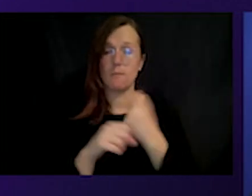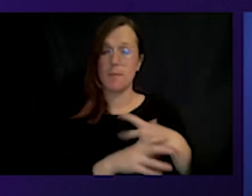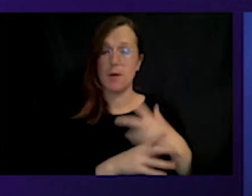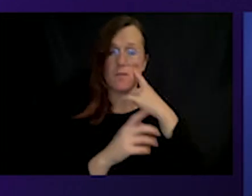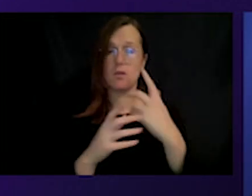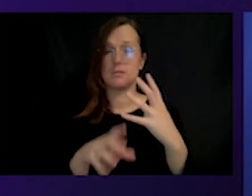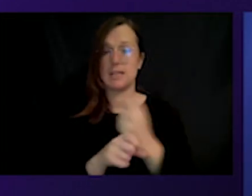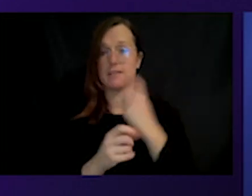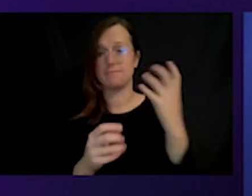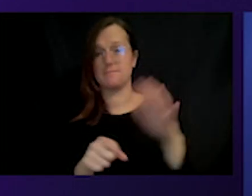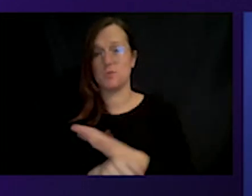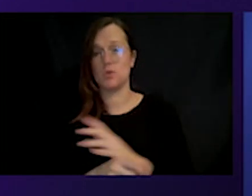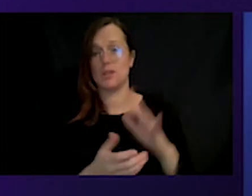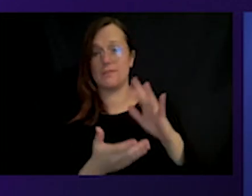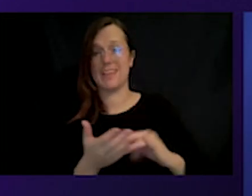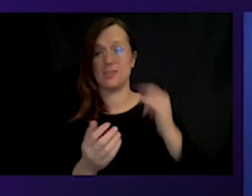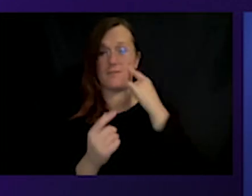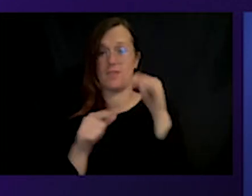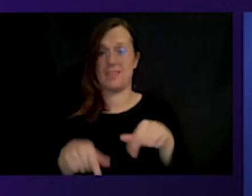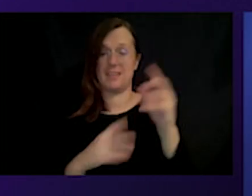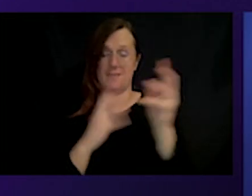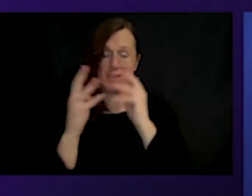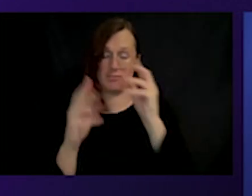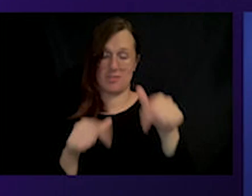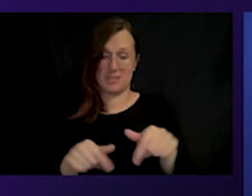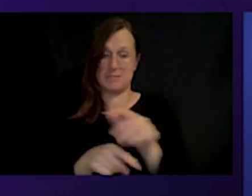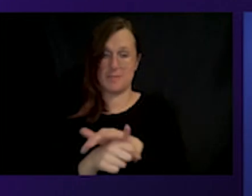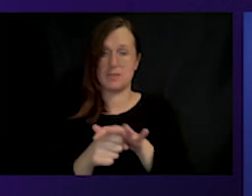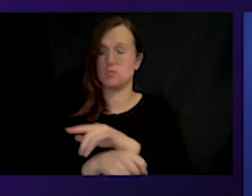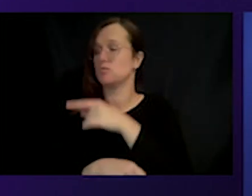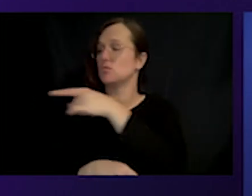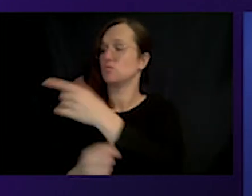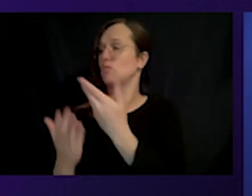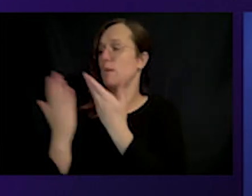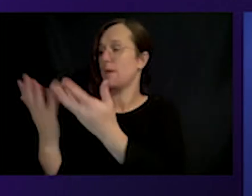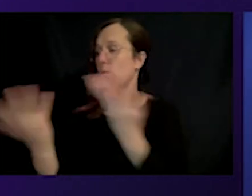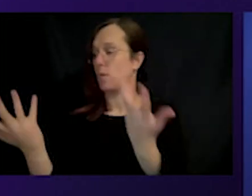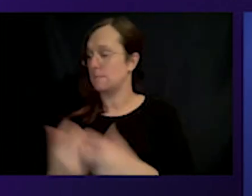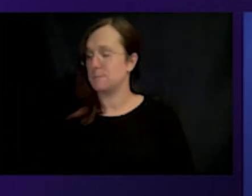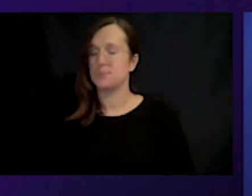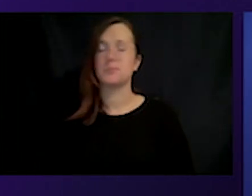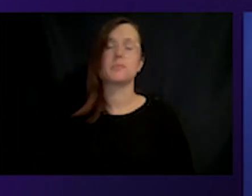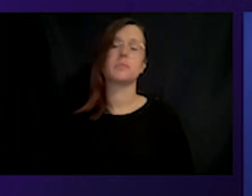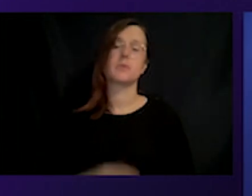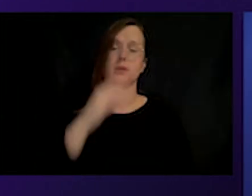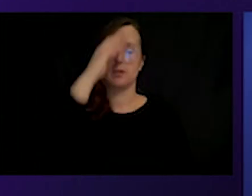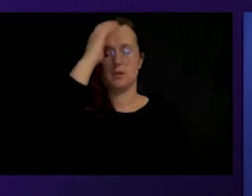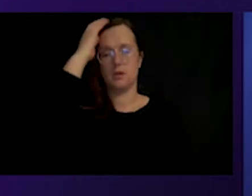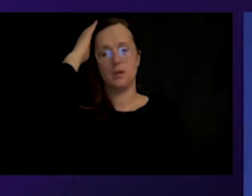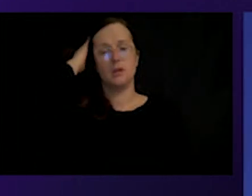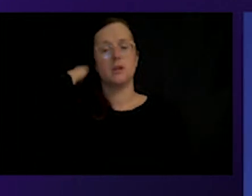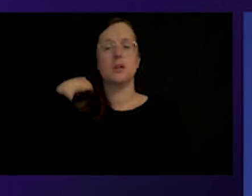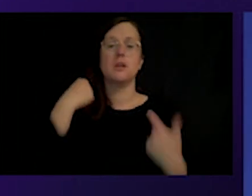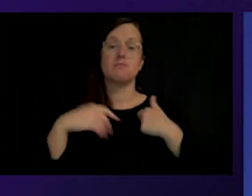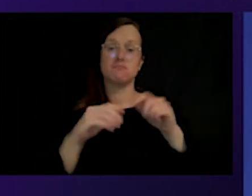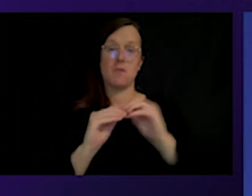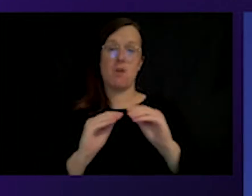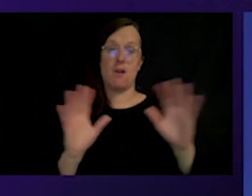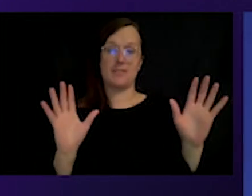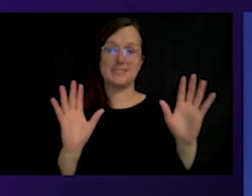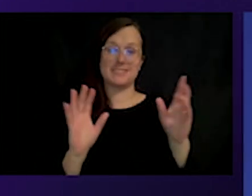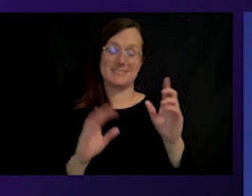of the innovations in this space, what would you recommend, Barry? Yeah. Well, the obvious one, of course, is to use